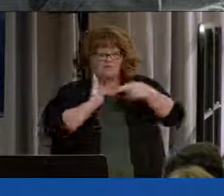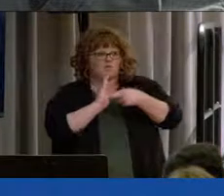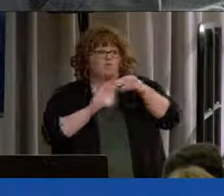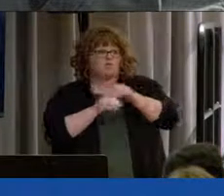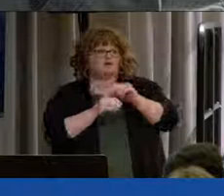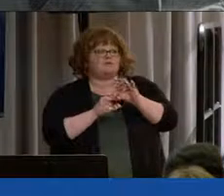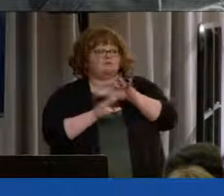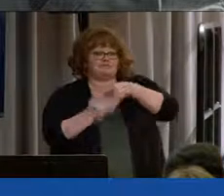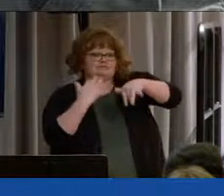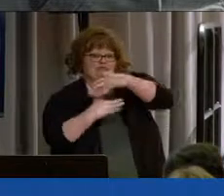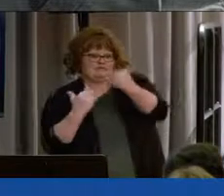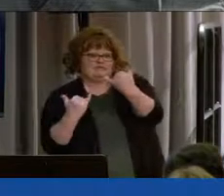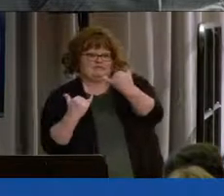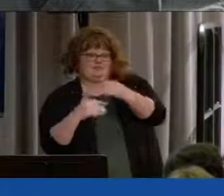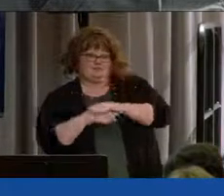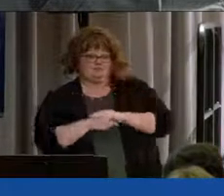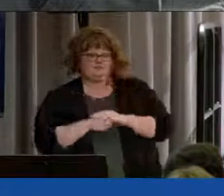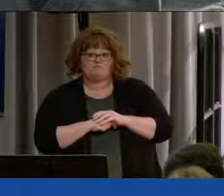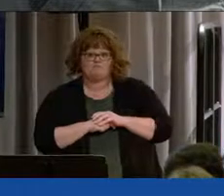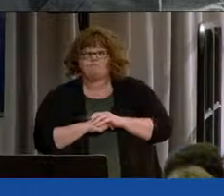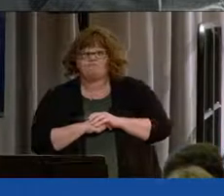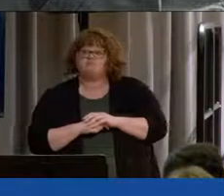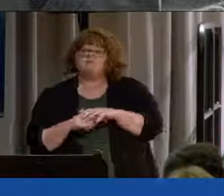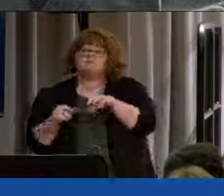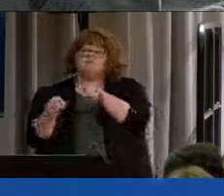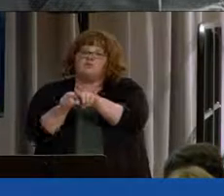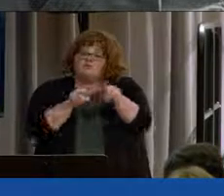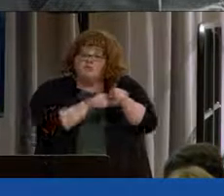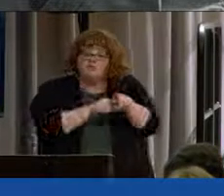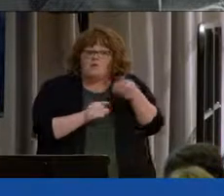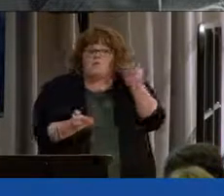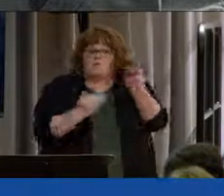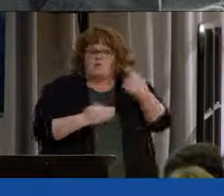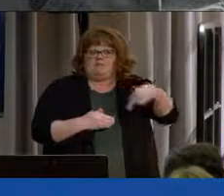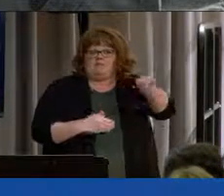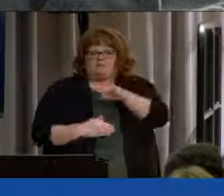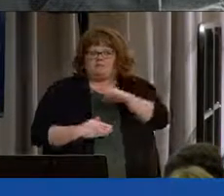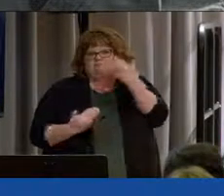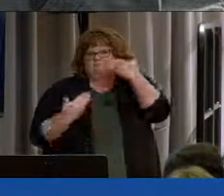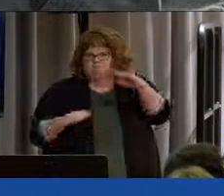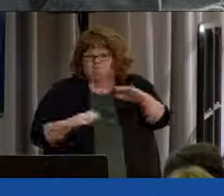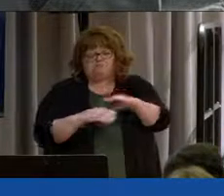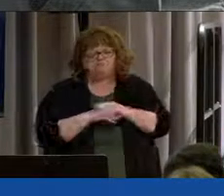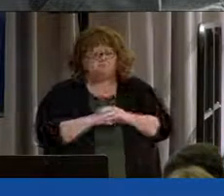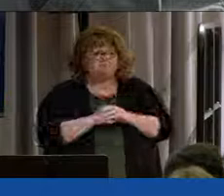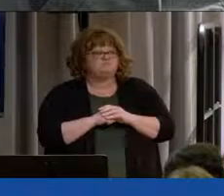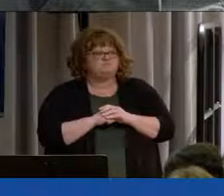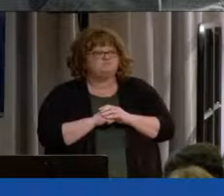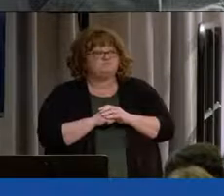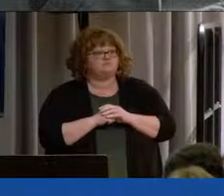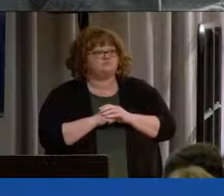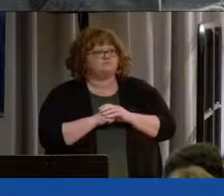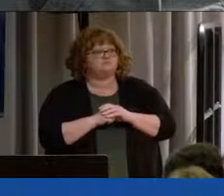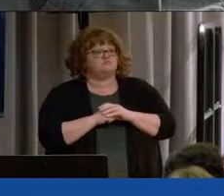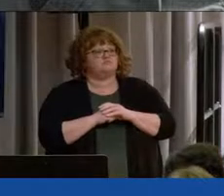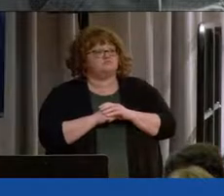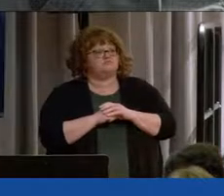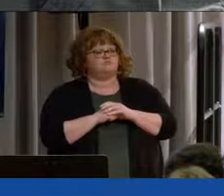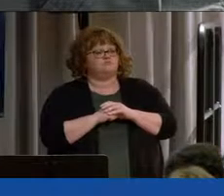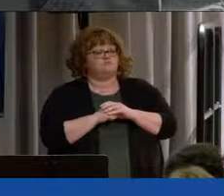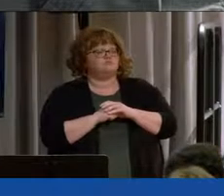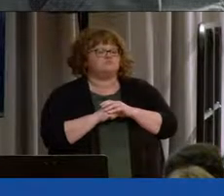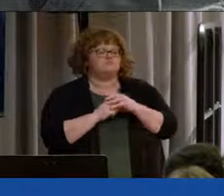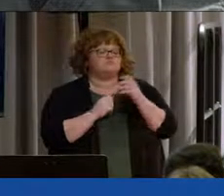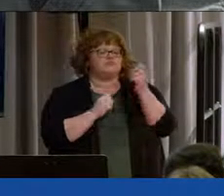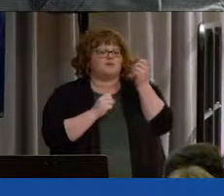that time. What you also may not be aware of is just the fact that so